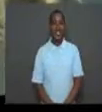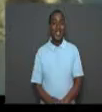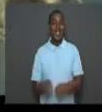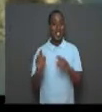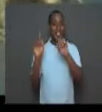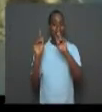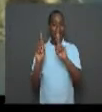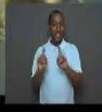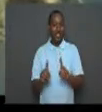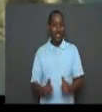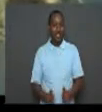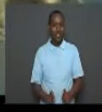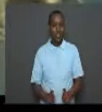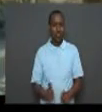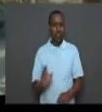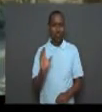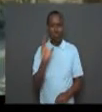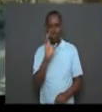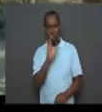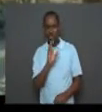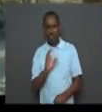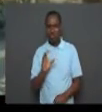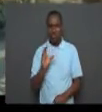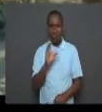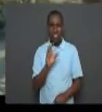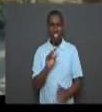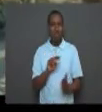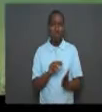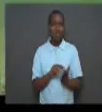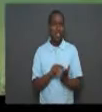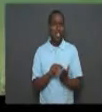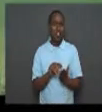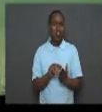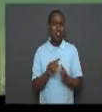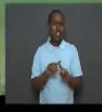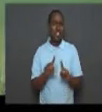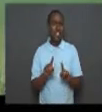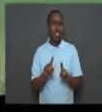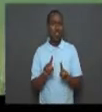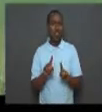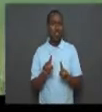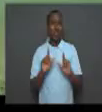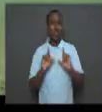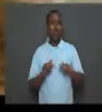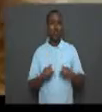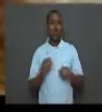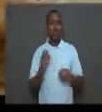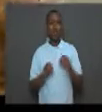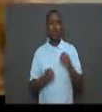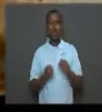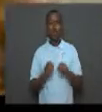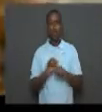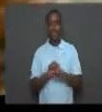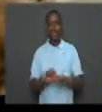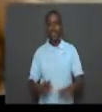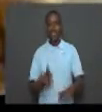Scientists have discovered millions of different living organisms on Earth.